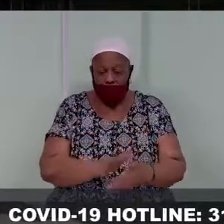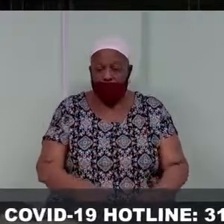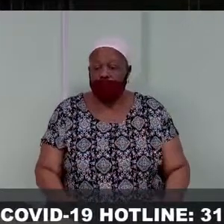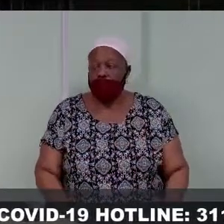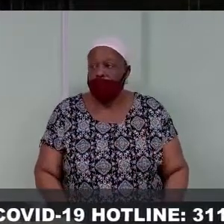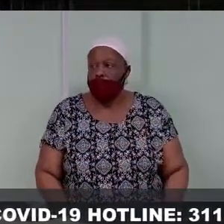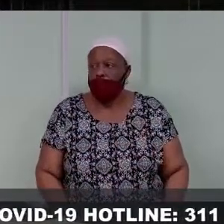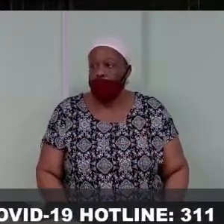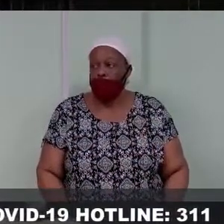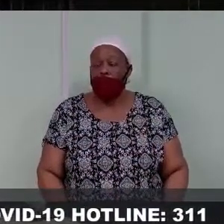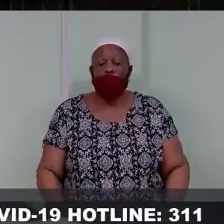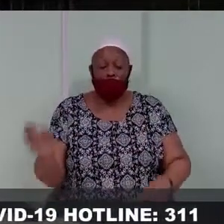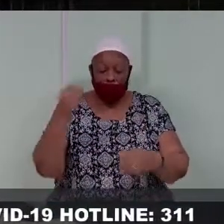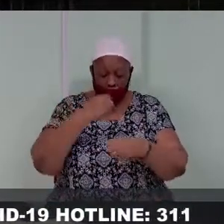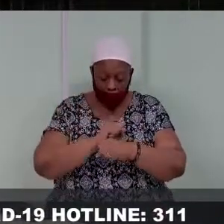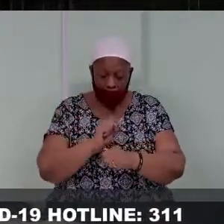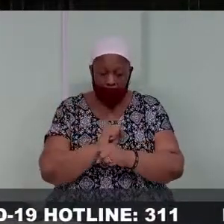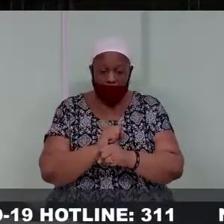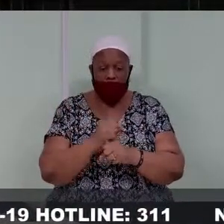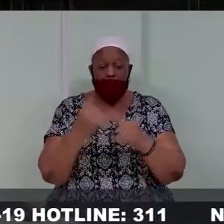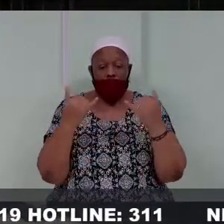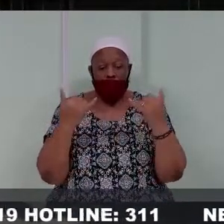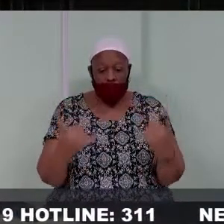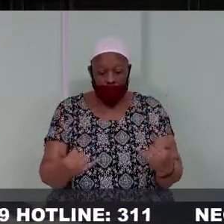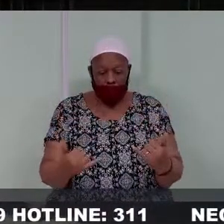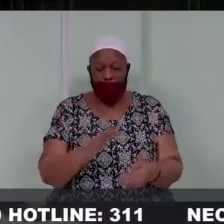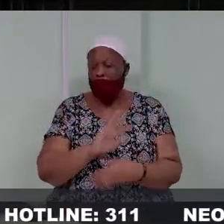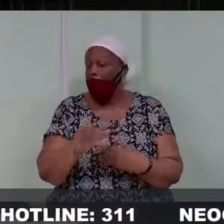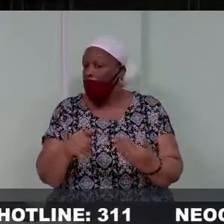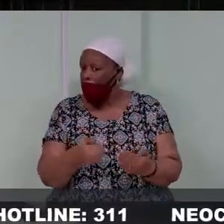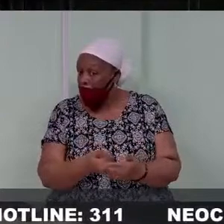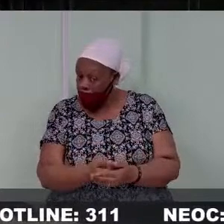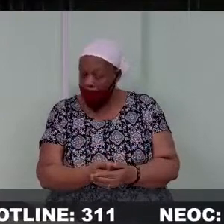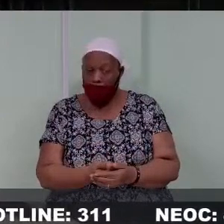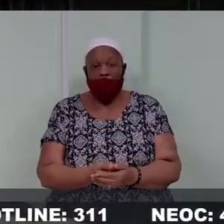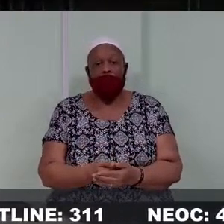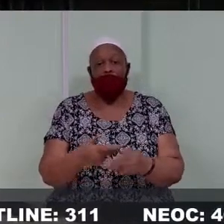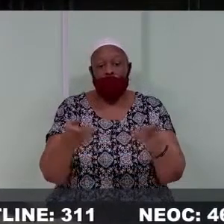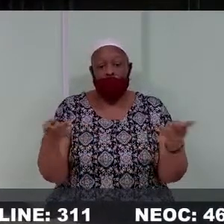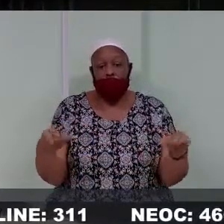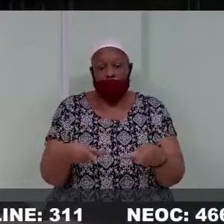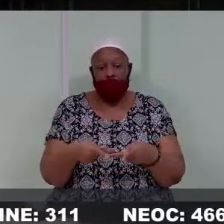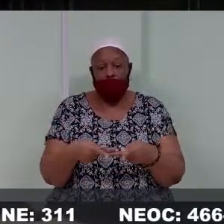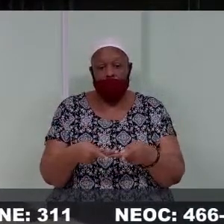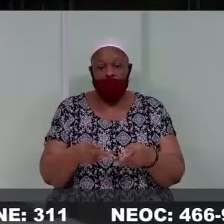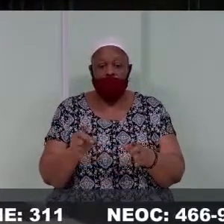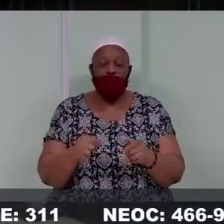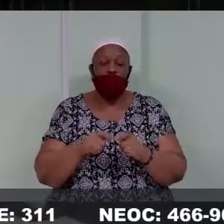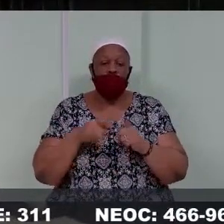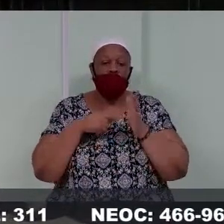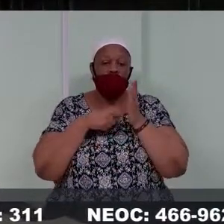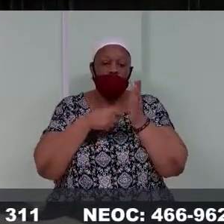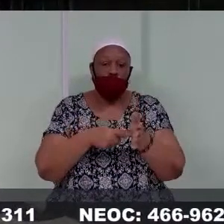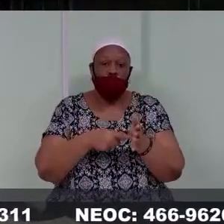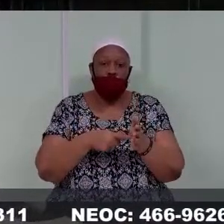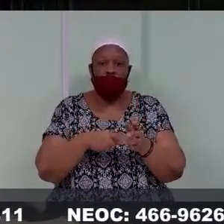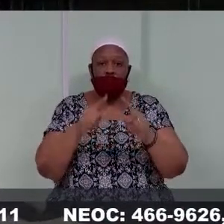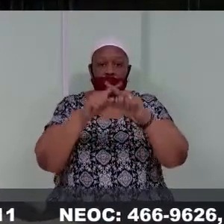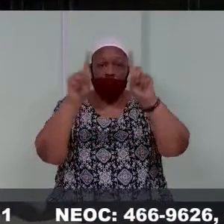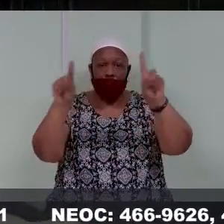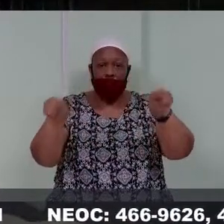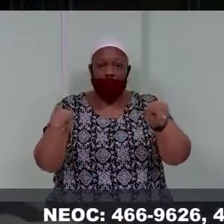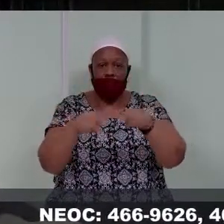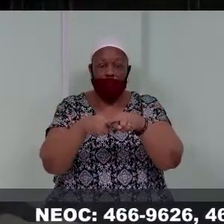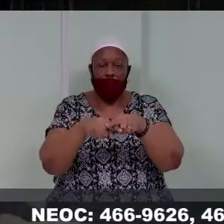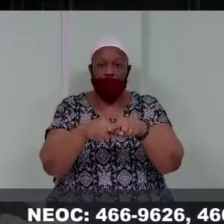Therefore, we are working to have each approved facility display the specified center maximum